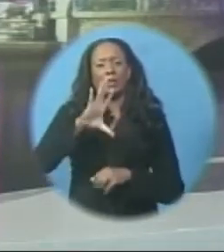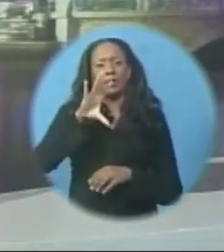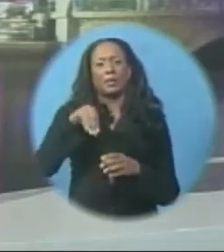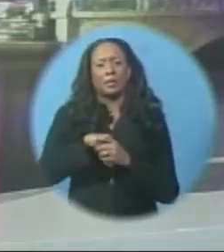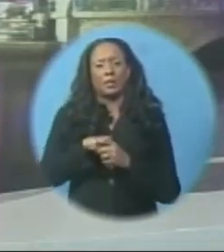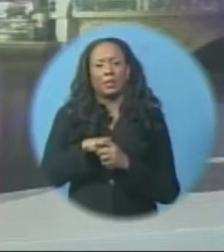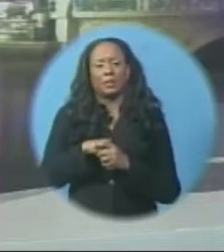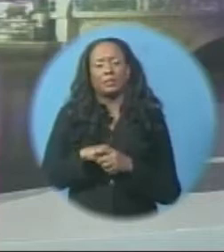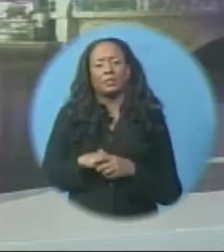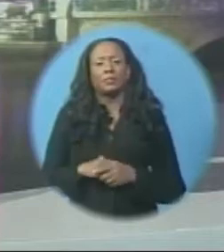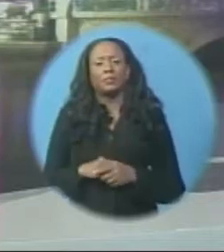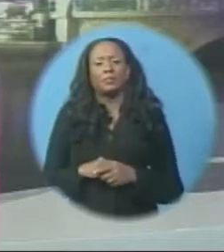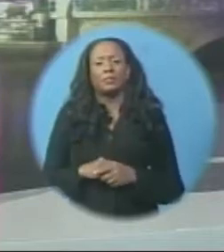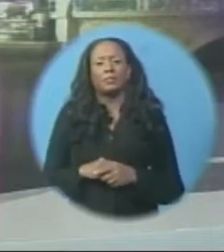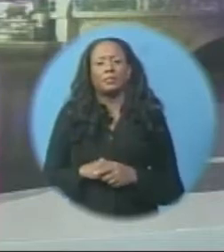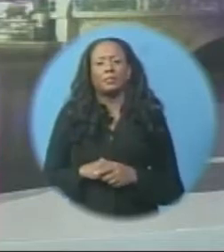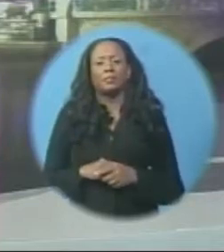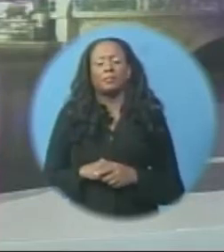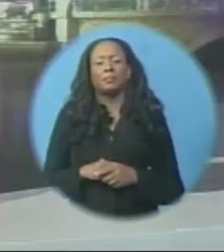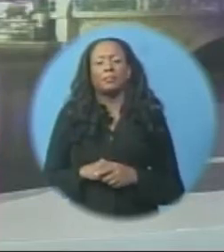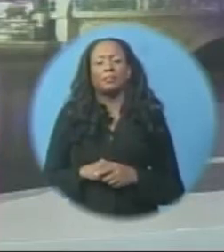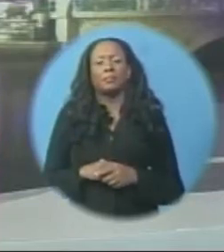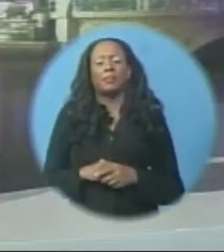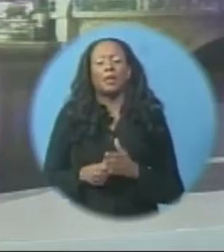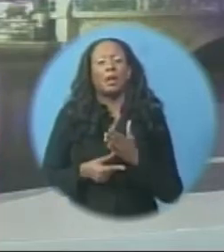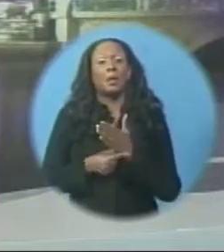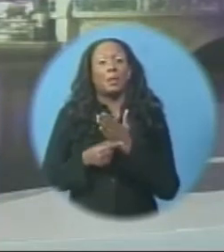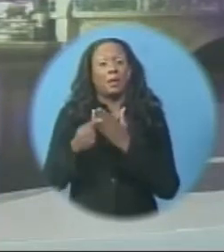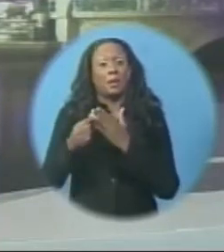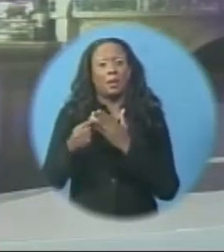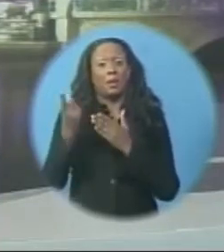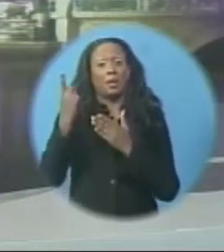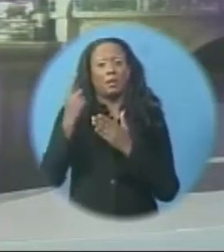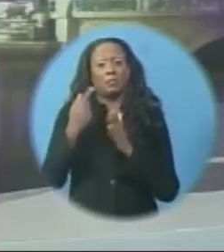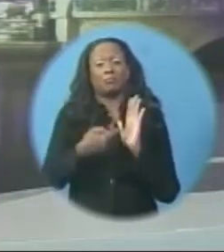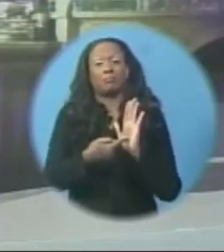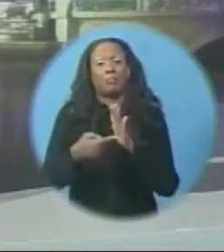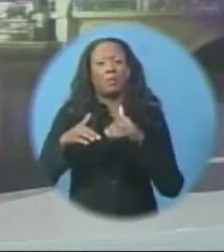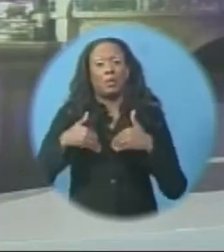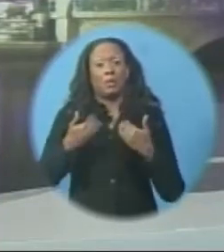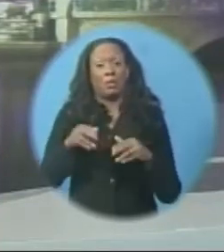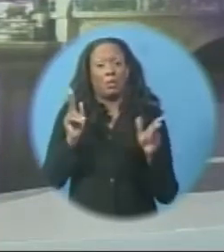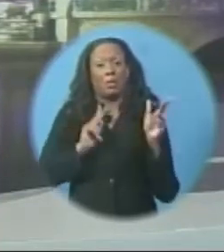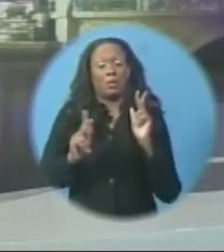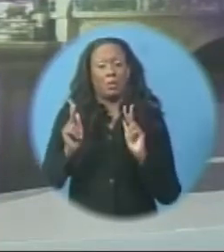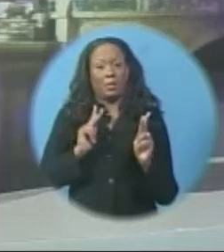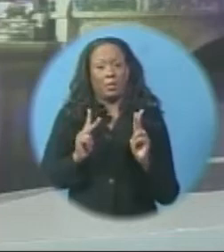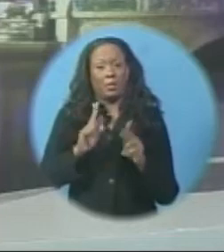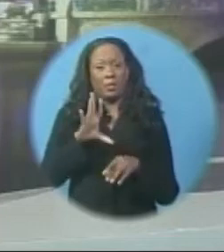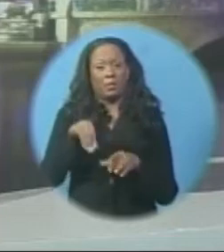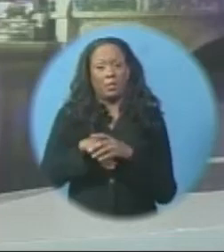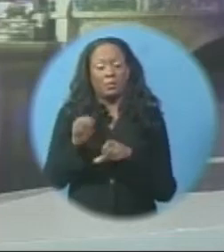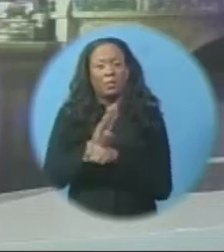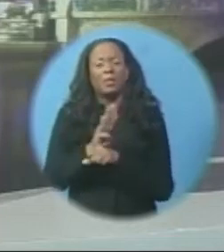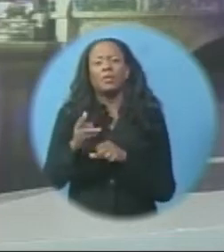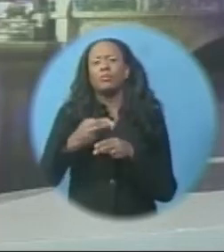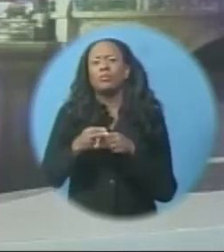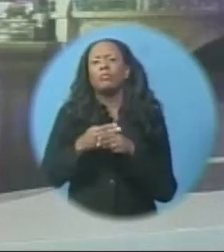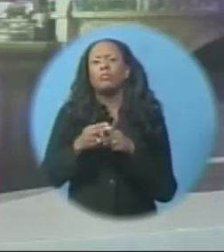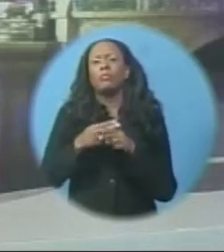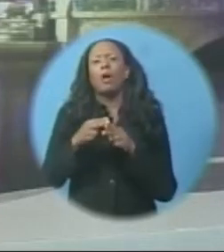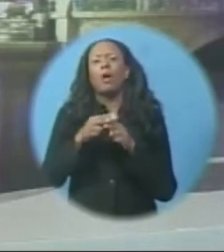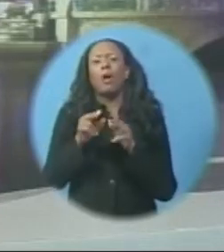included. A magazine featuring young people in business will soon hit select locations across the